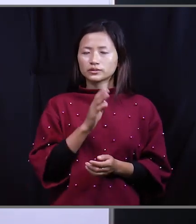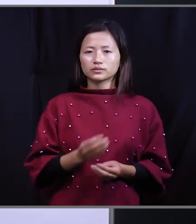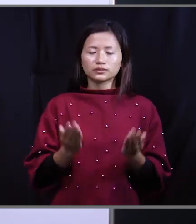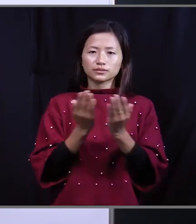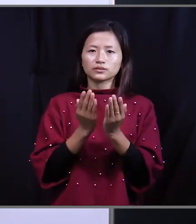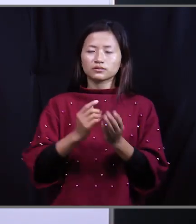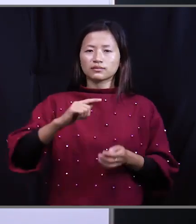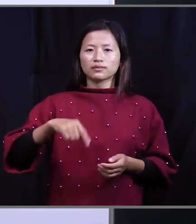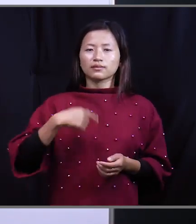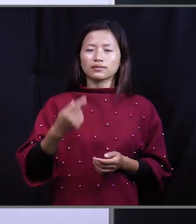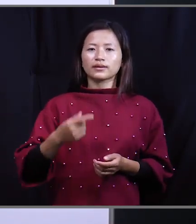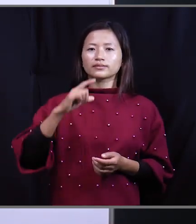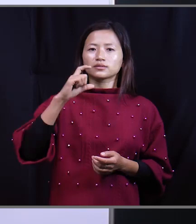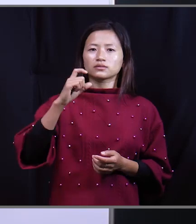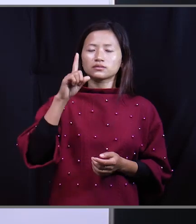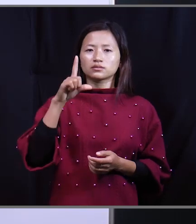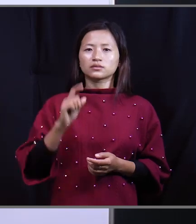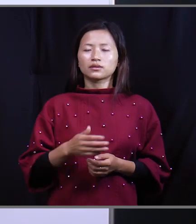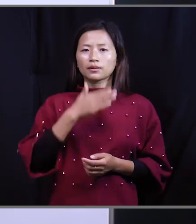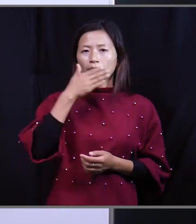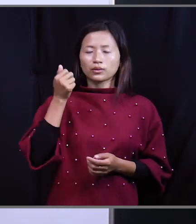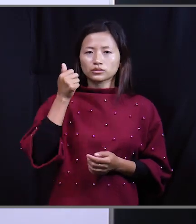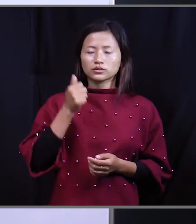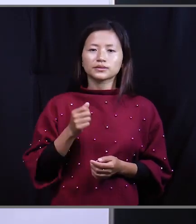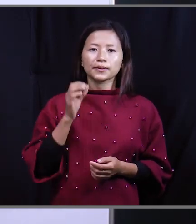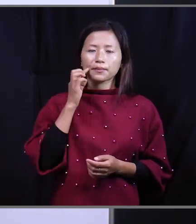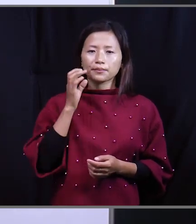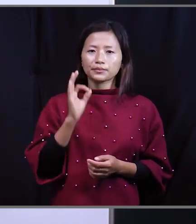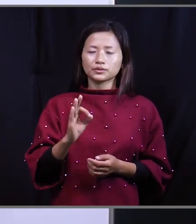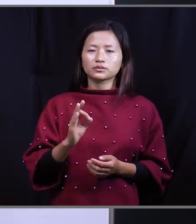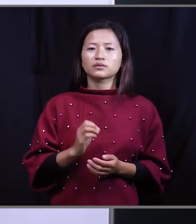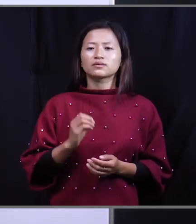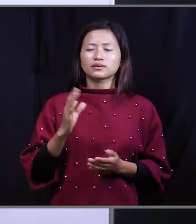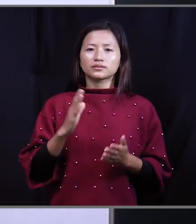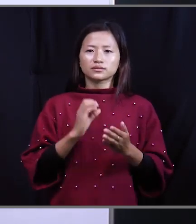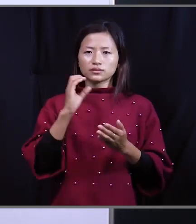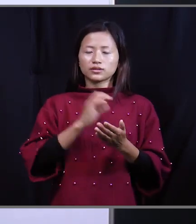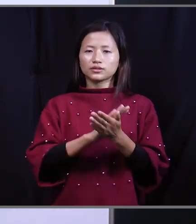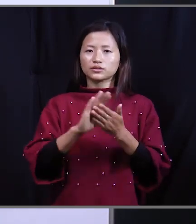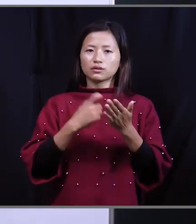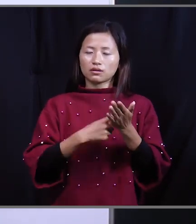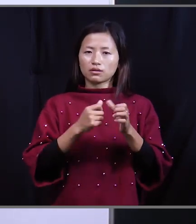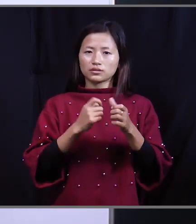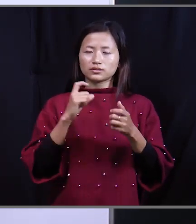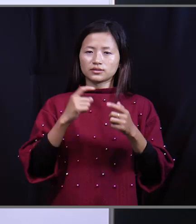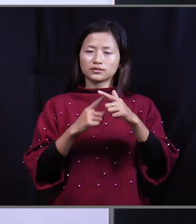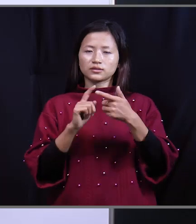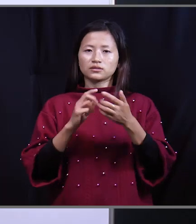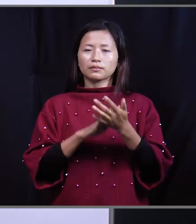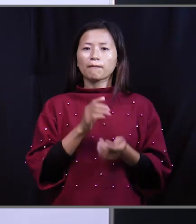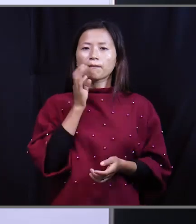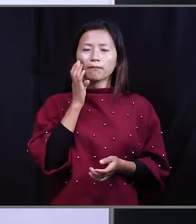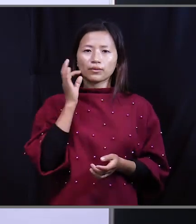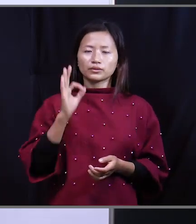class. What is mainly the most important characteristics of meiosis? Why is it important? It is important because